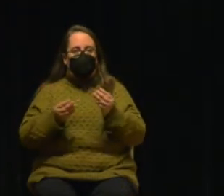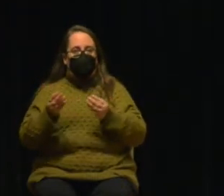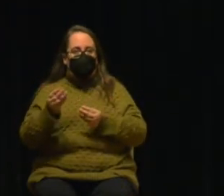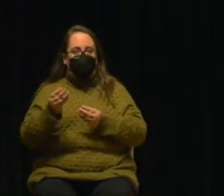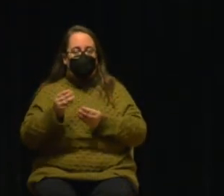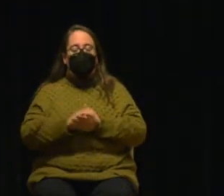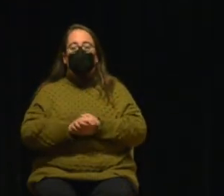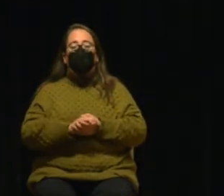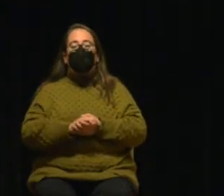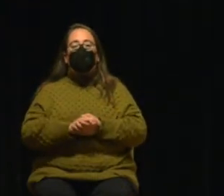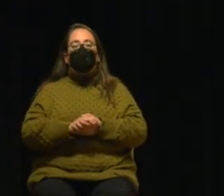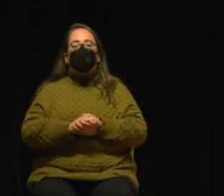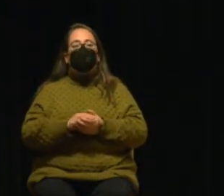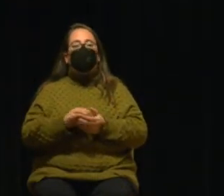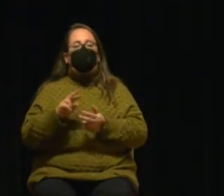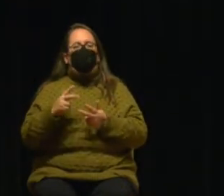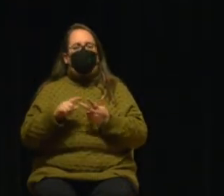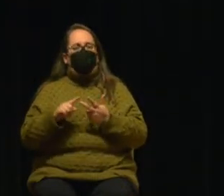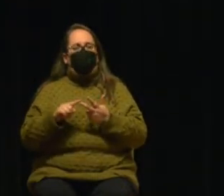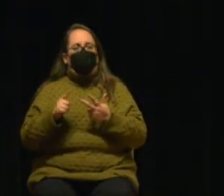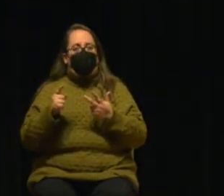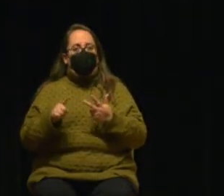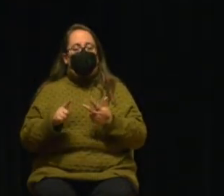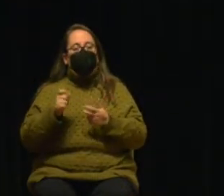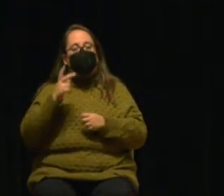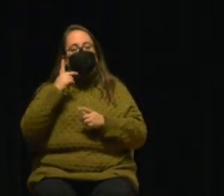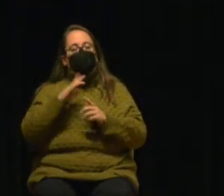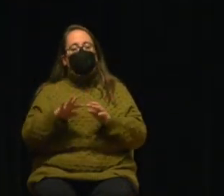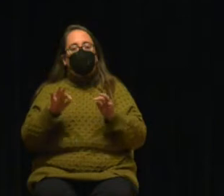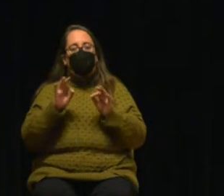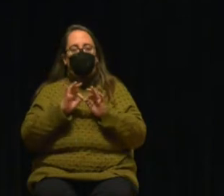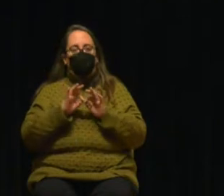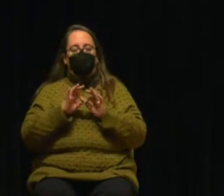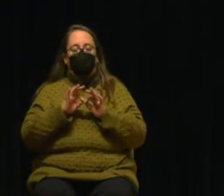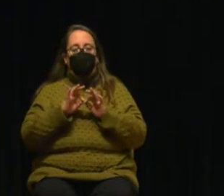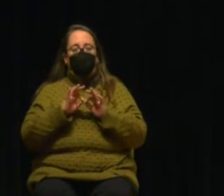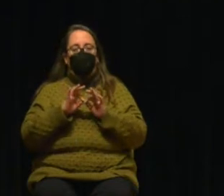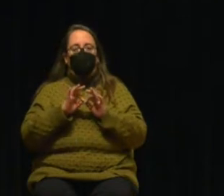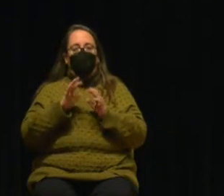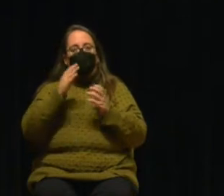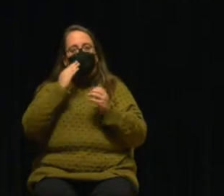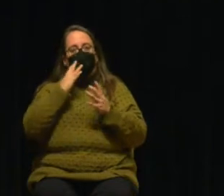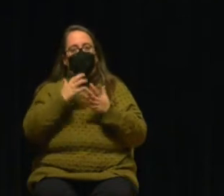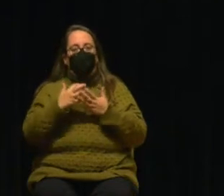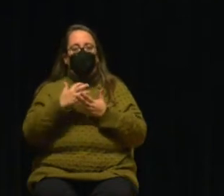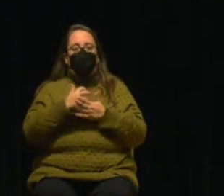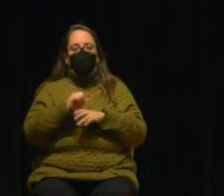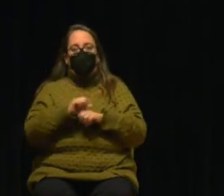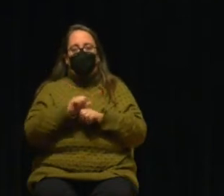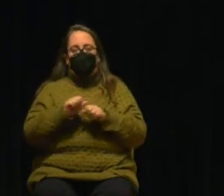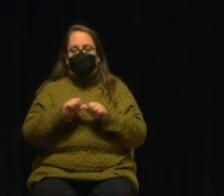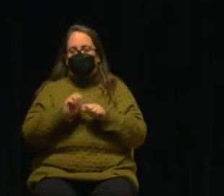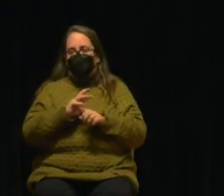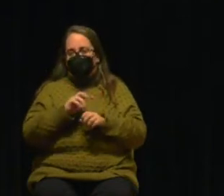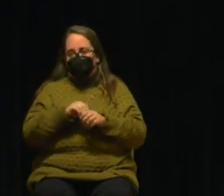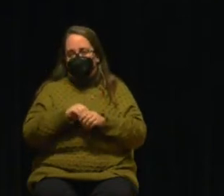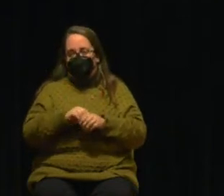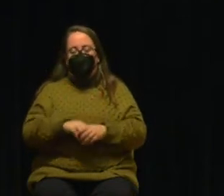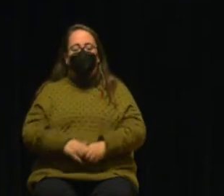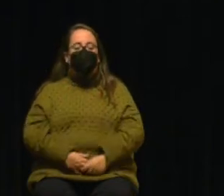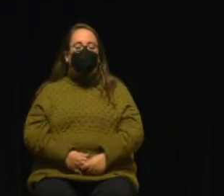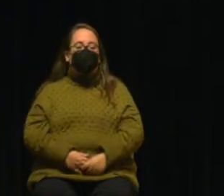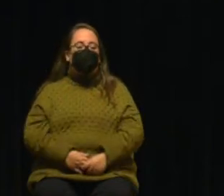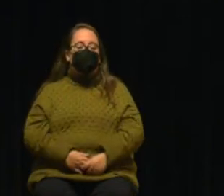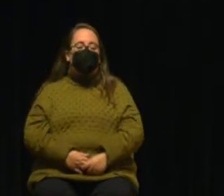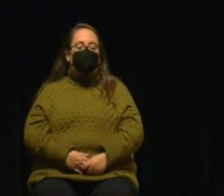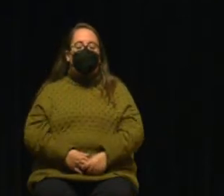In a final incident, we see once again the importance of this information gathering work that Still engaged in.